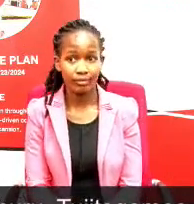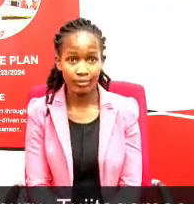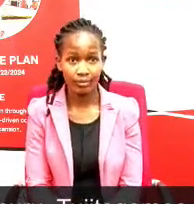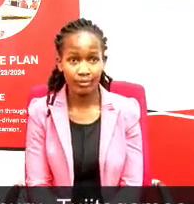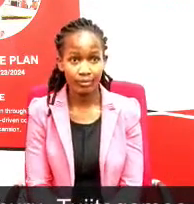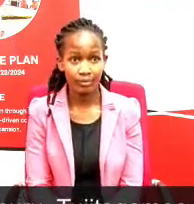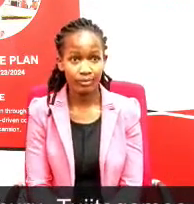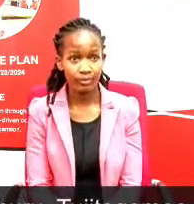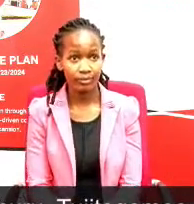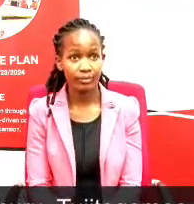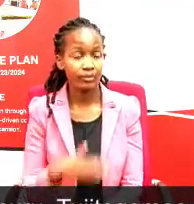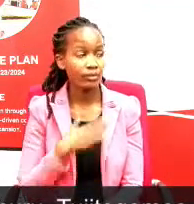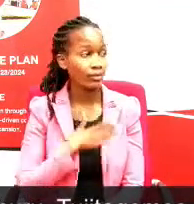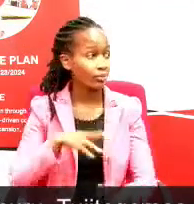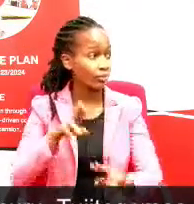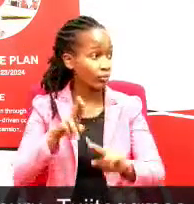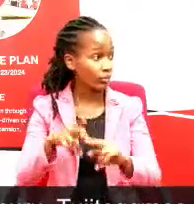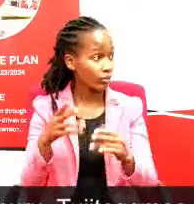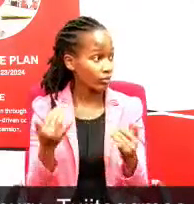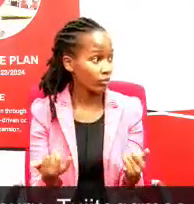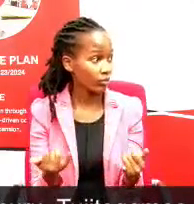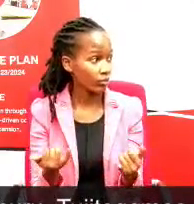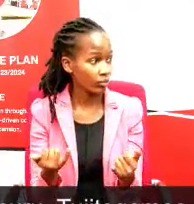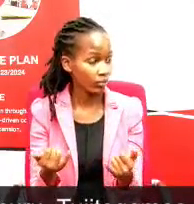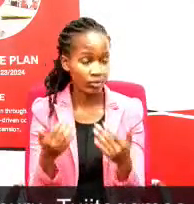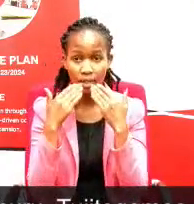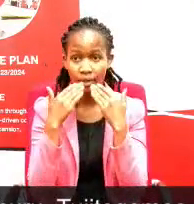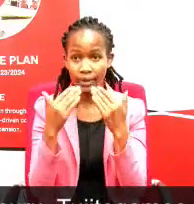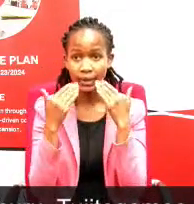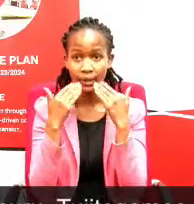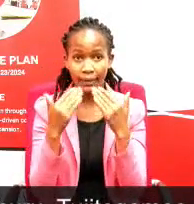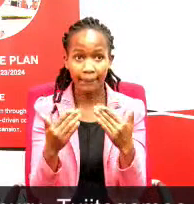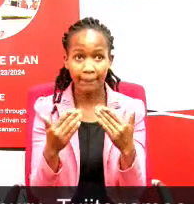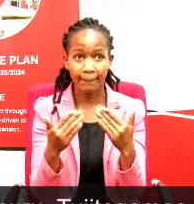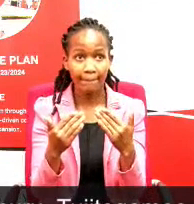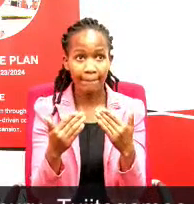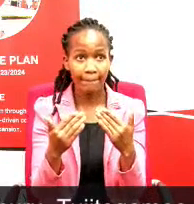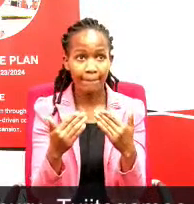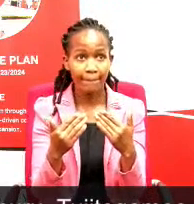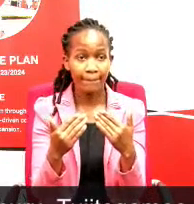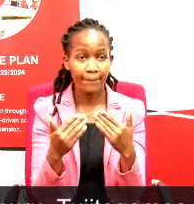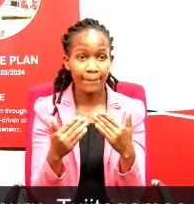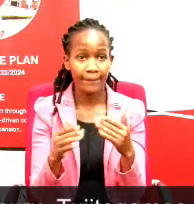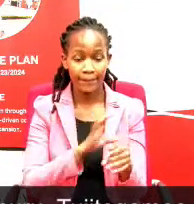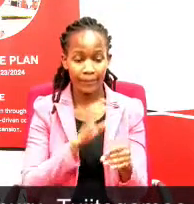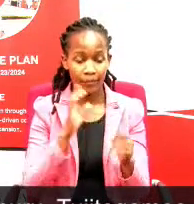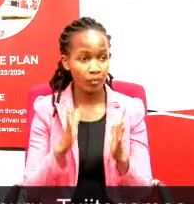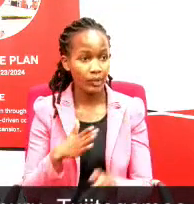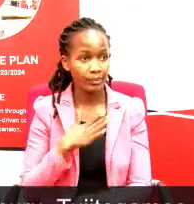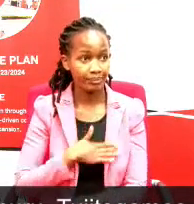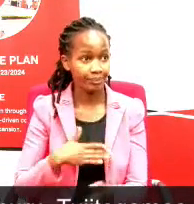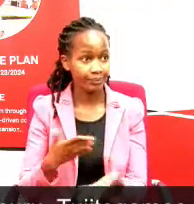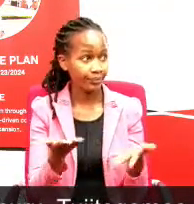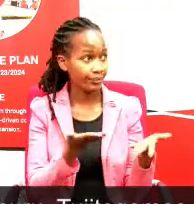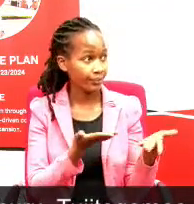Lovely. Kindly take your seats. Thank you very much. Dr. Kinu, Commissioner, please